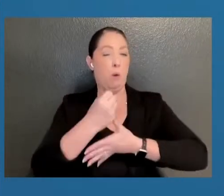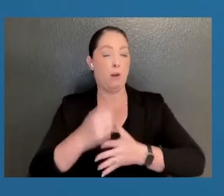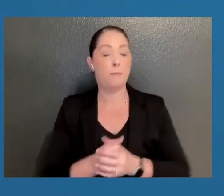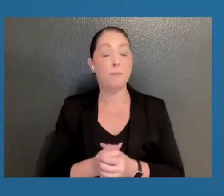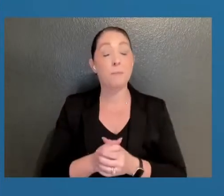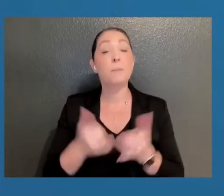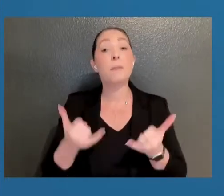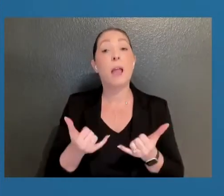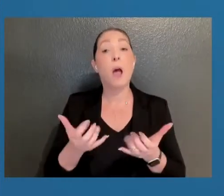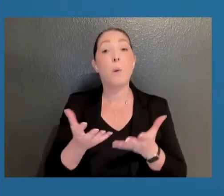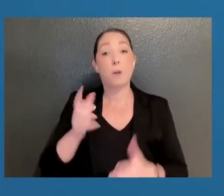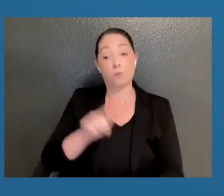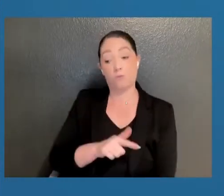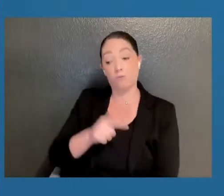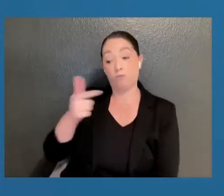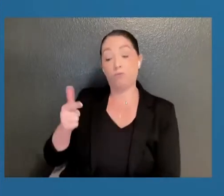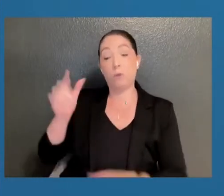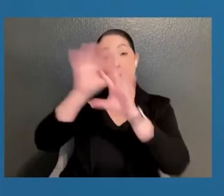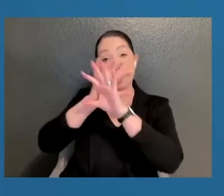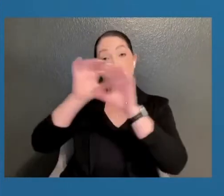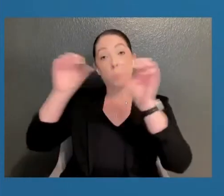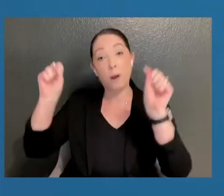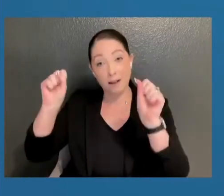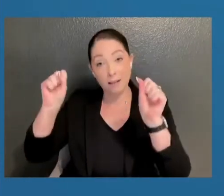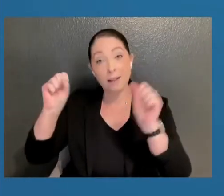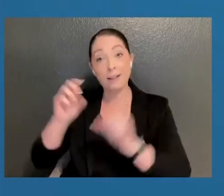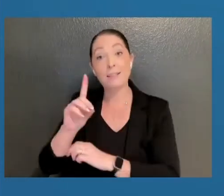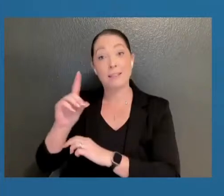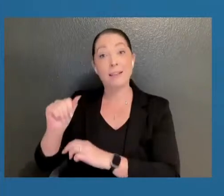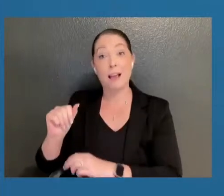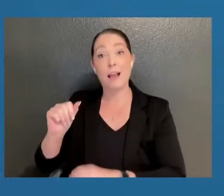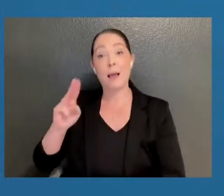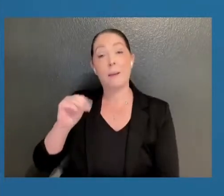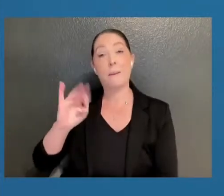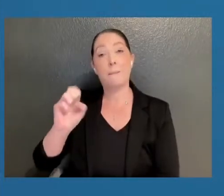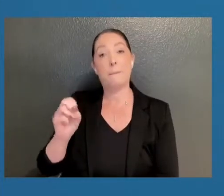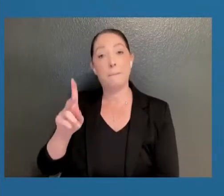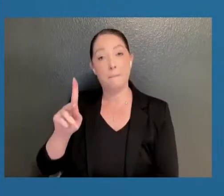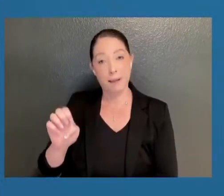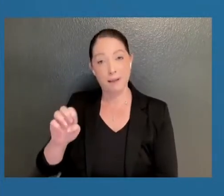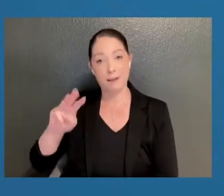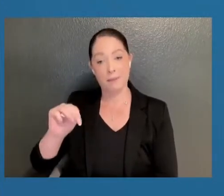of the association, Staten Island District Attorney Mike McMahon. Thank you, Governor.